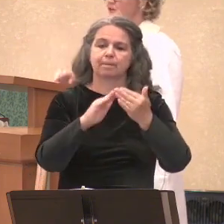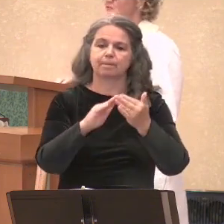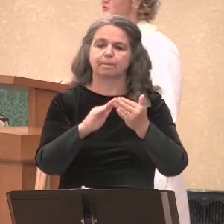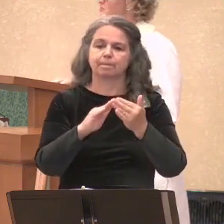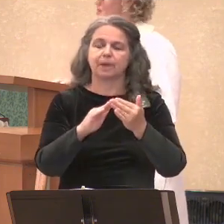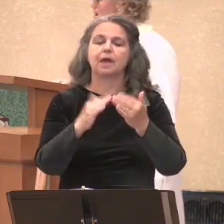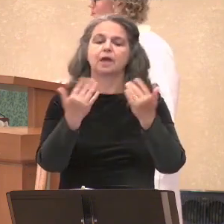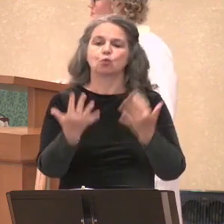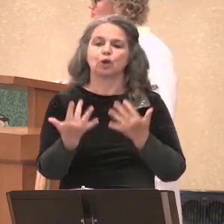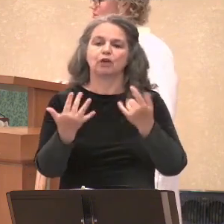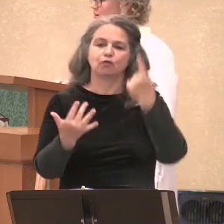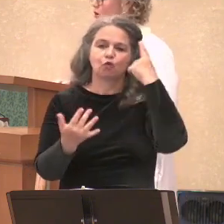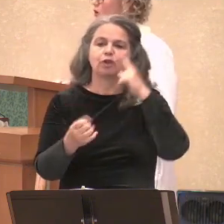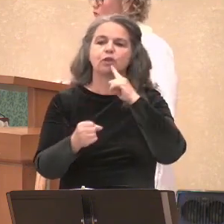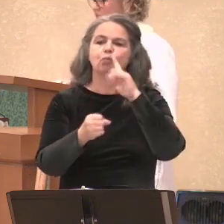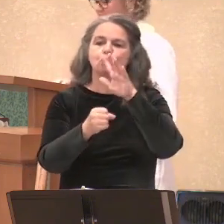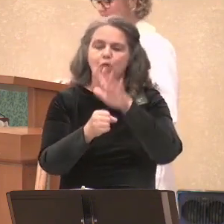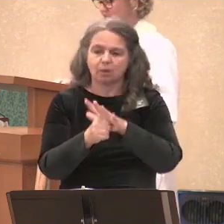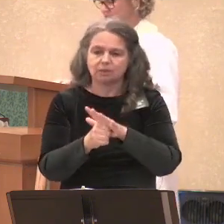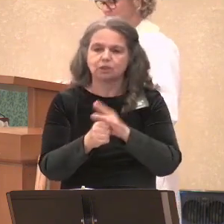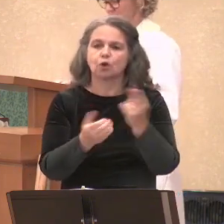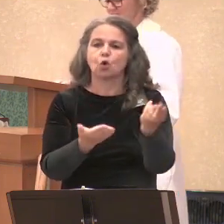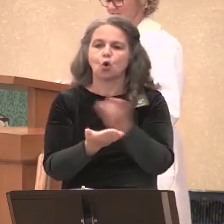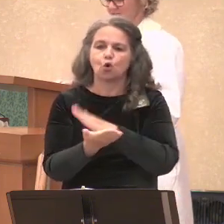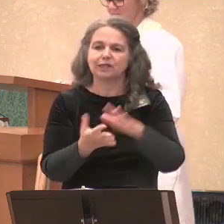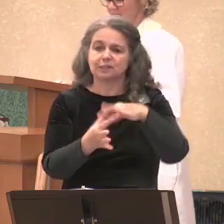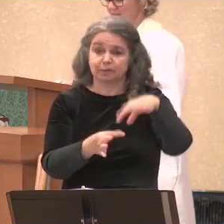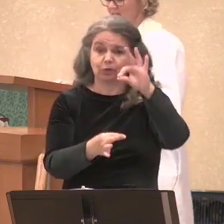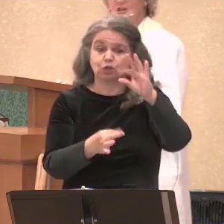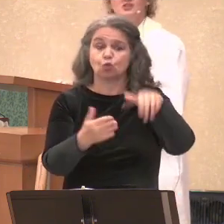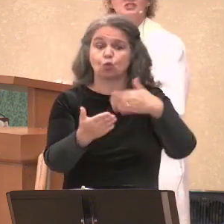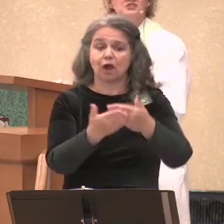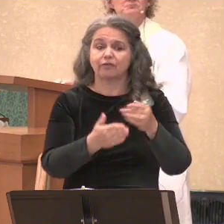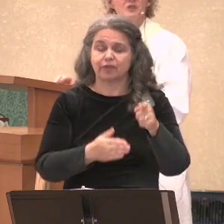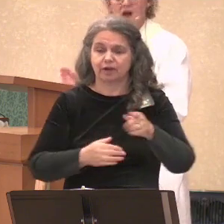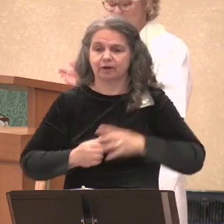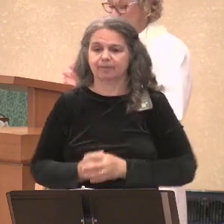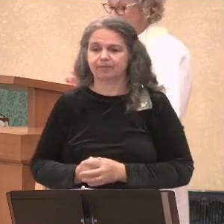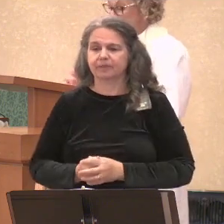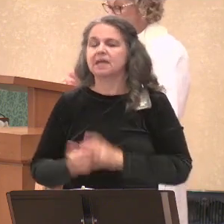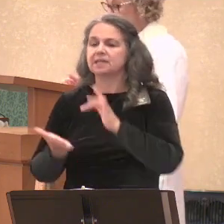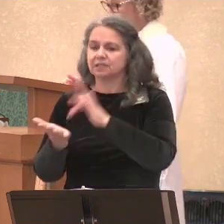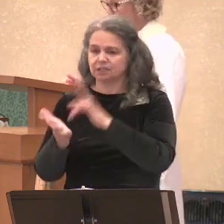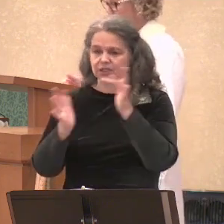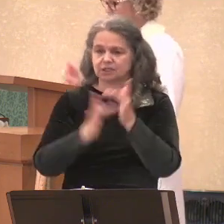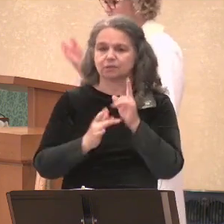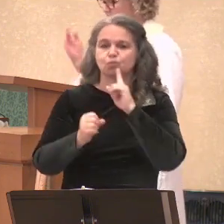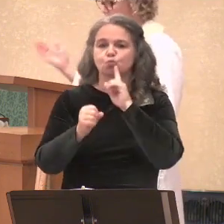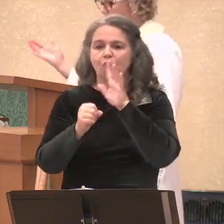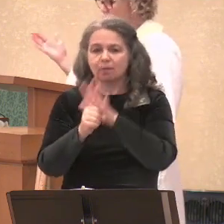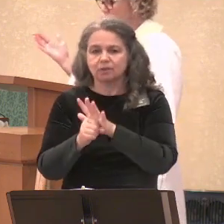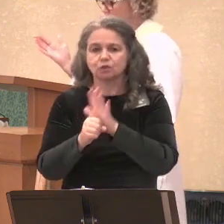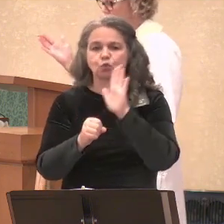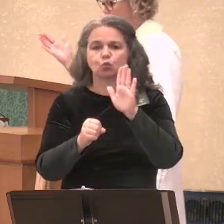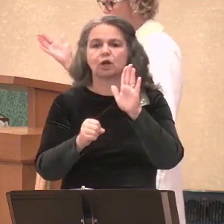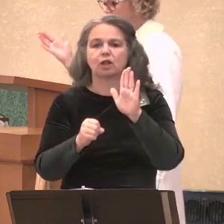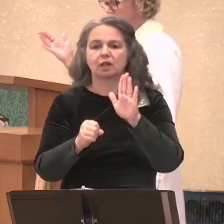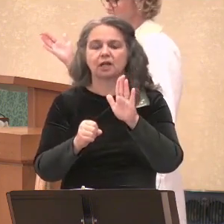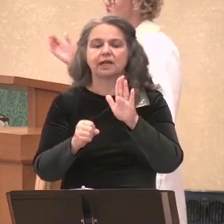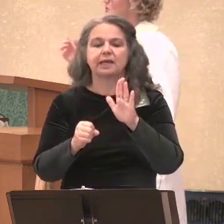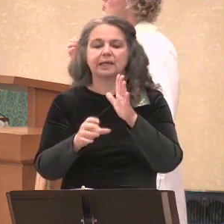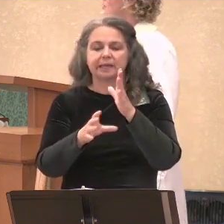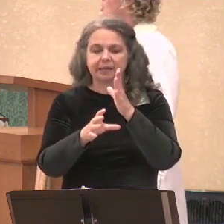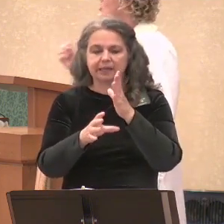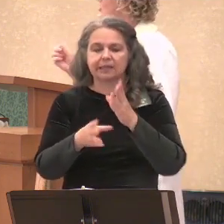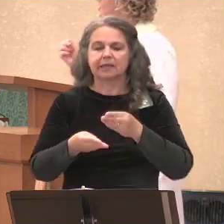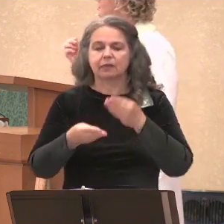wait for the promised Holy Spirit. Jesus promised that they would receive power to be